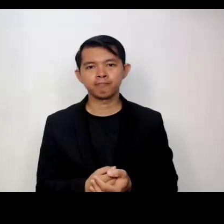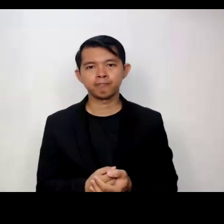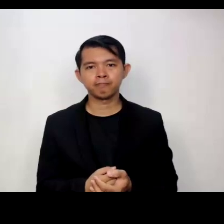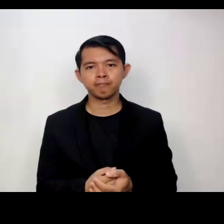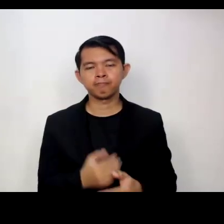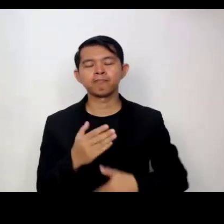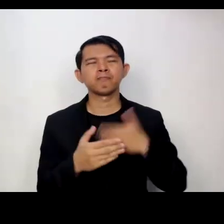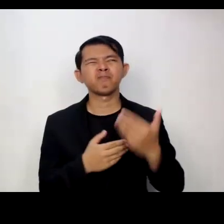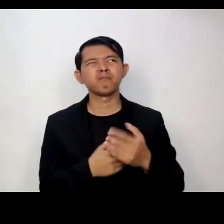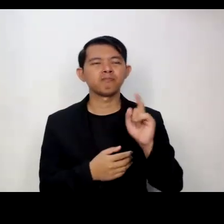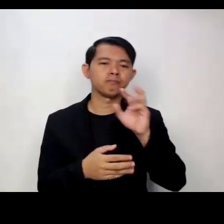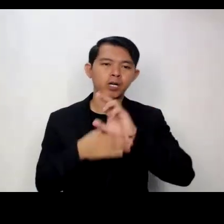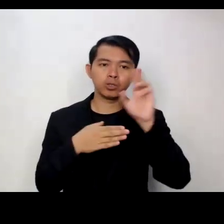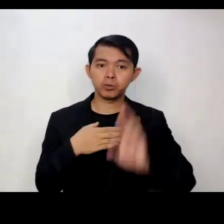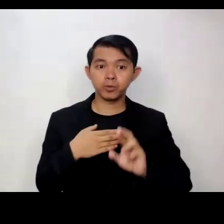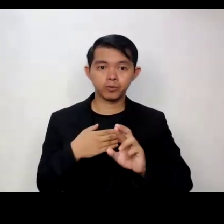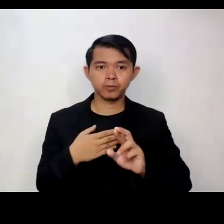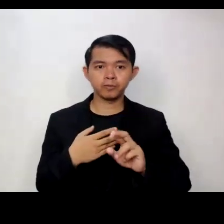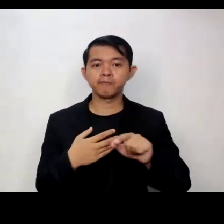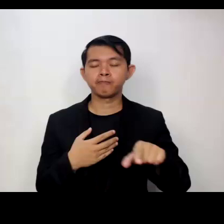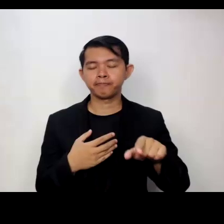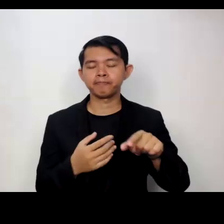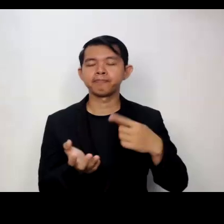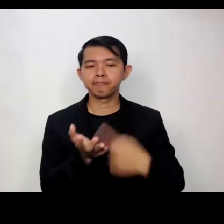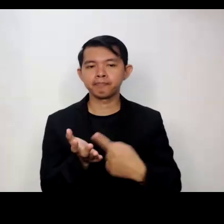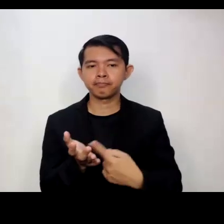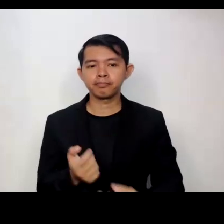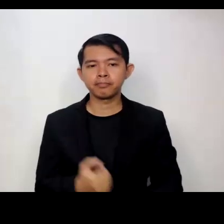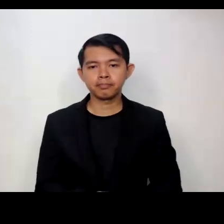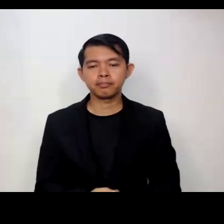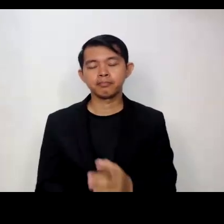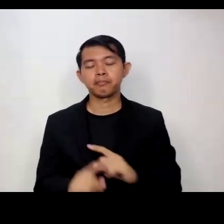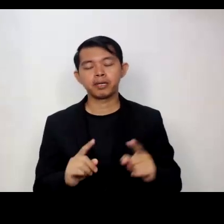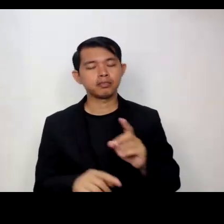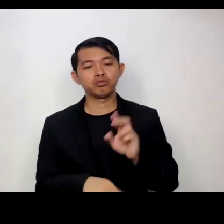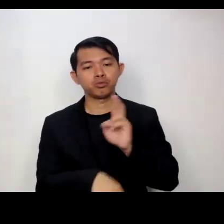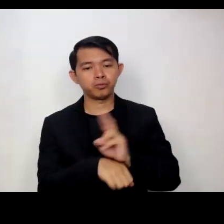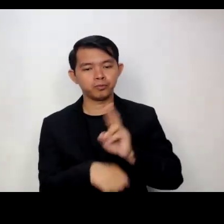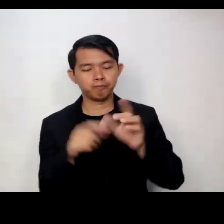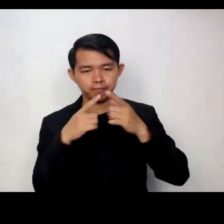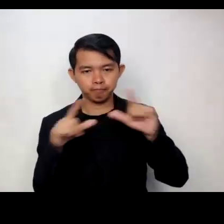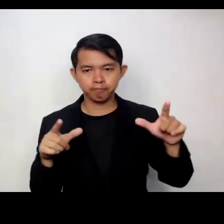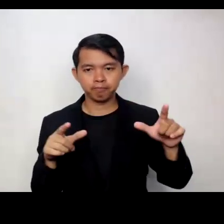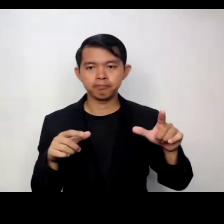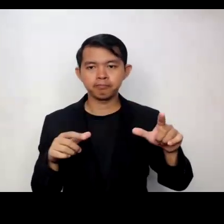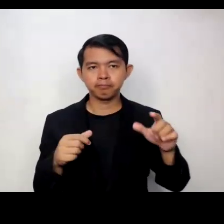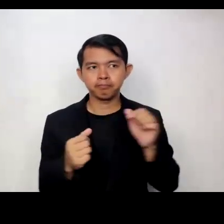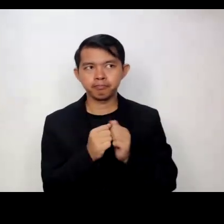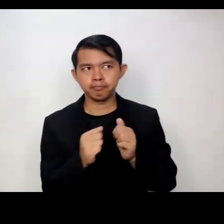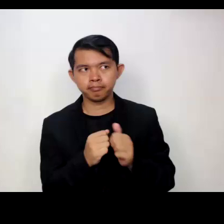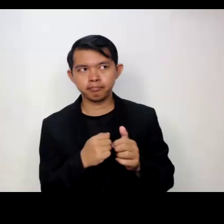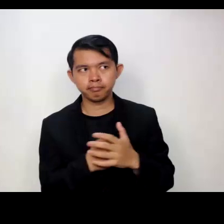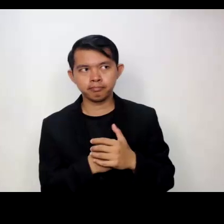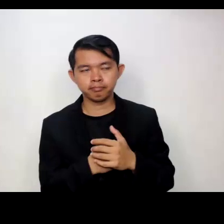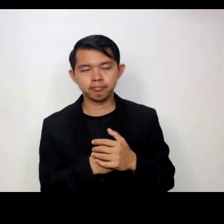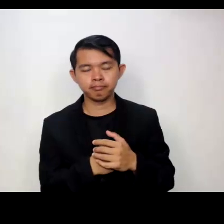ikinalabas nung discussion, no? And I think using language as a means to or parang as an